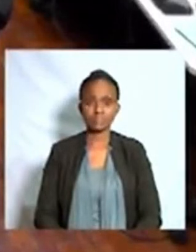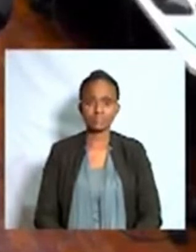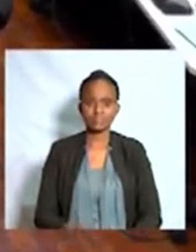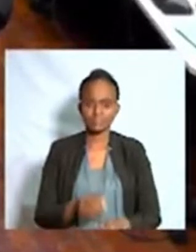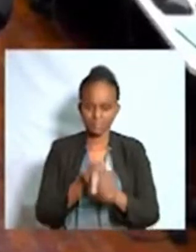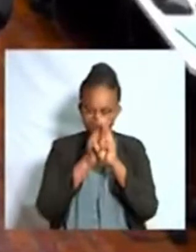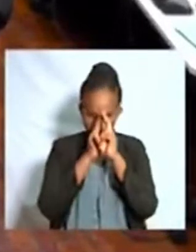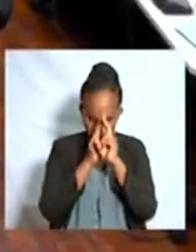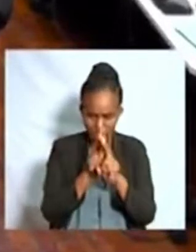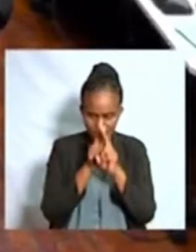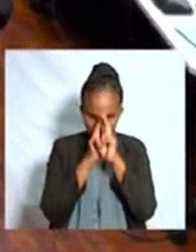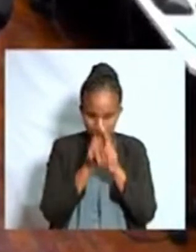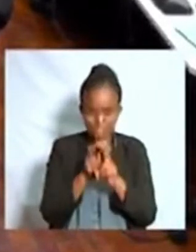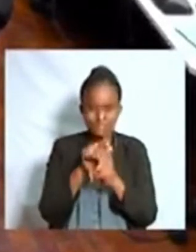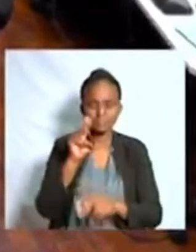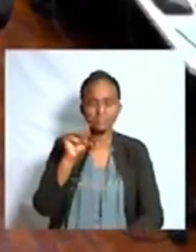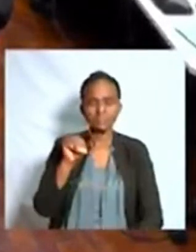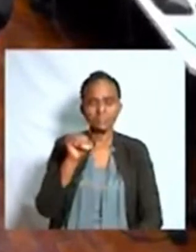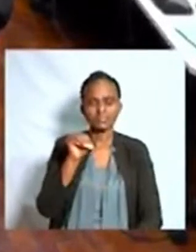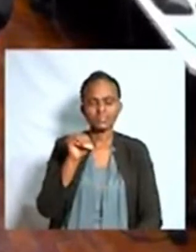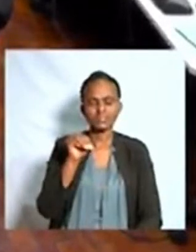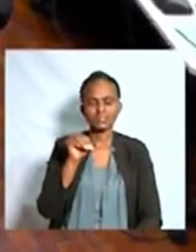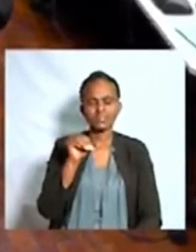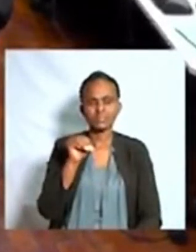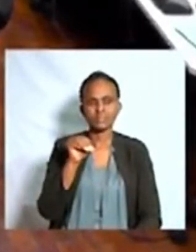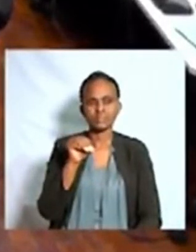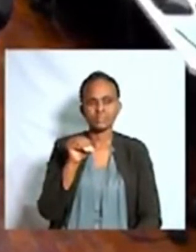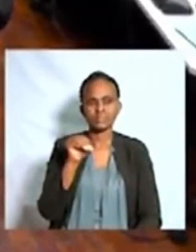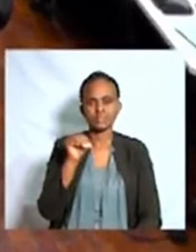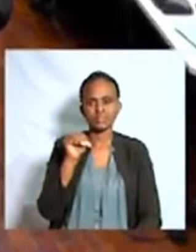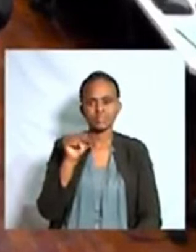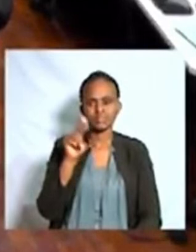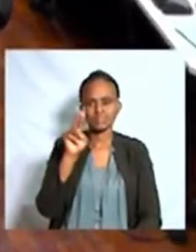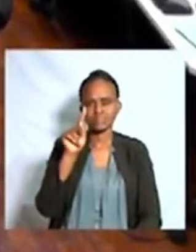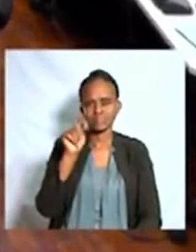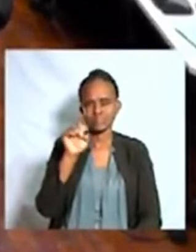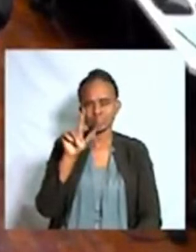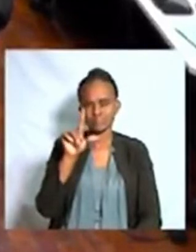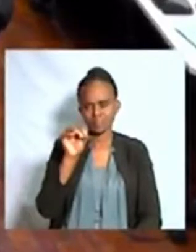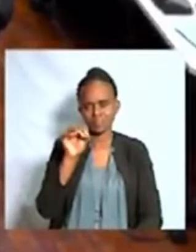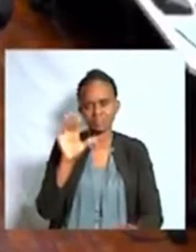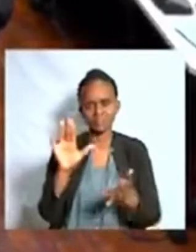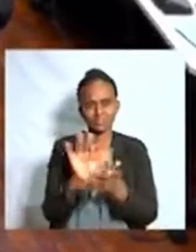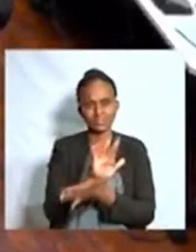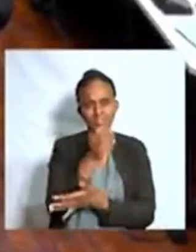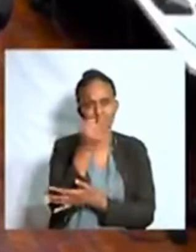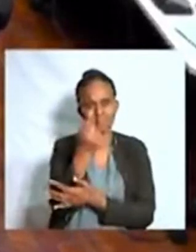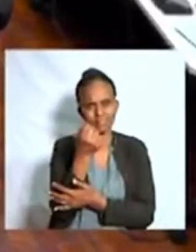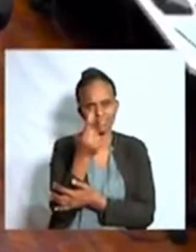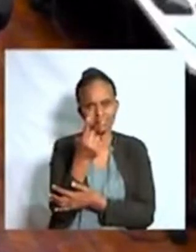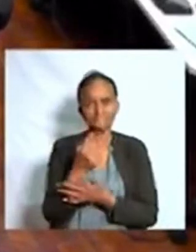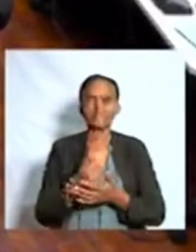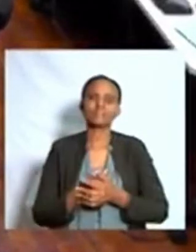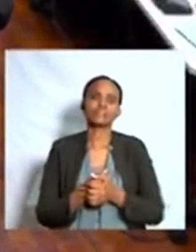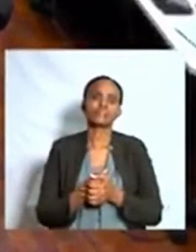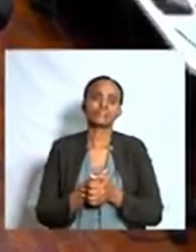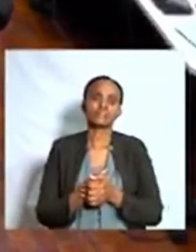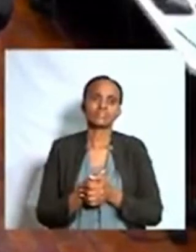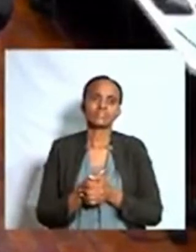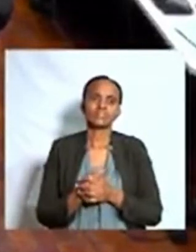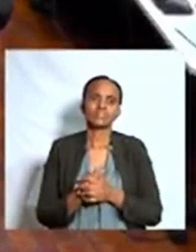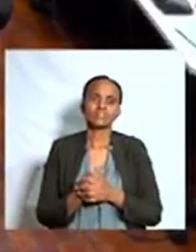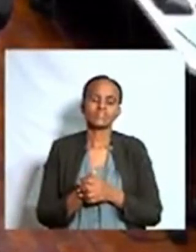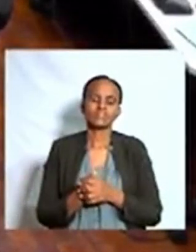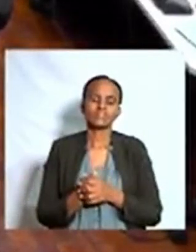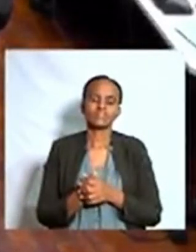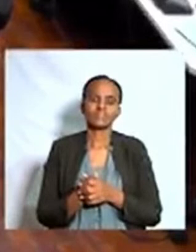Honorable Ntero, Thank you, sir. Page 11, page 11.